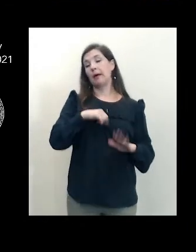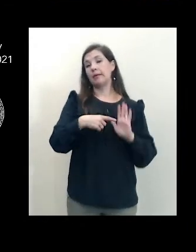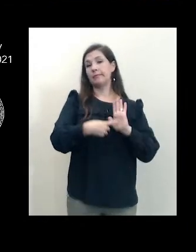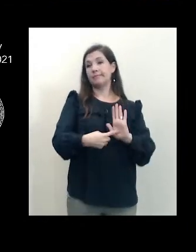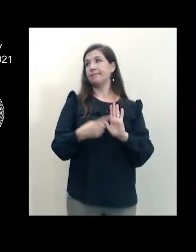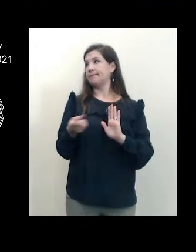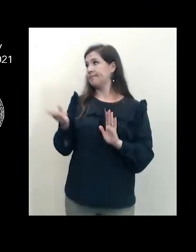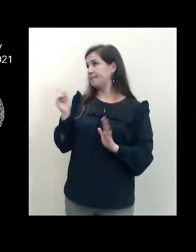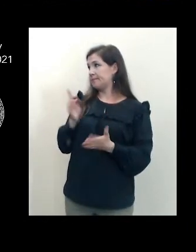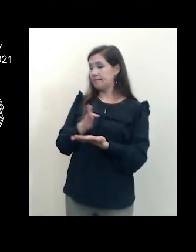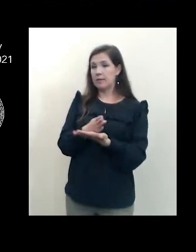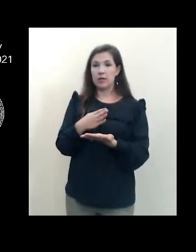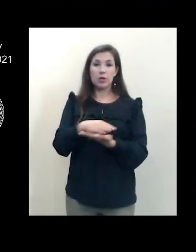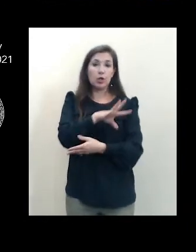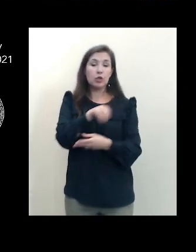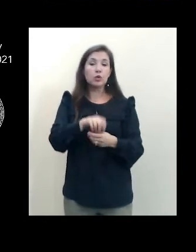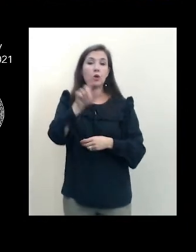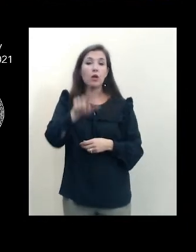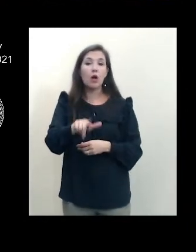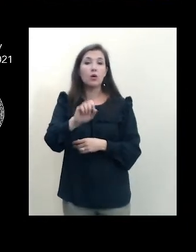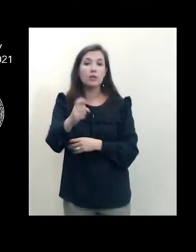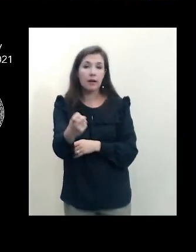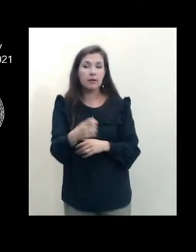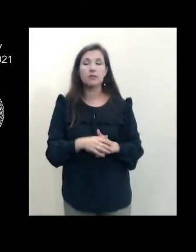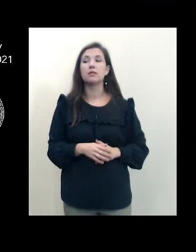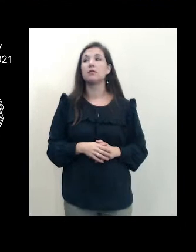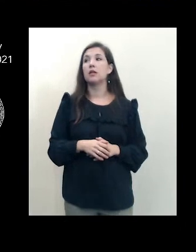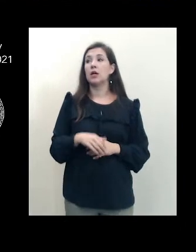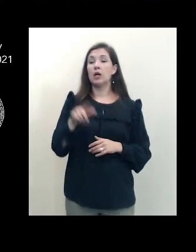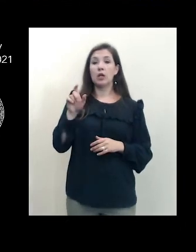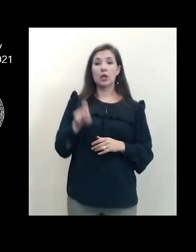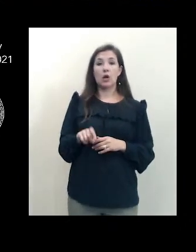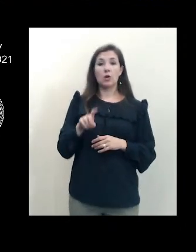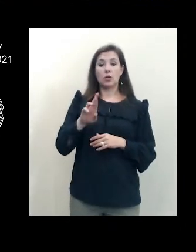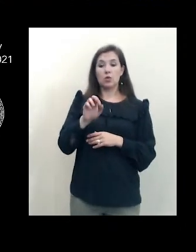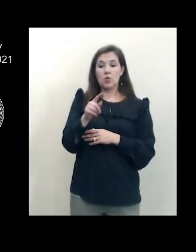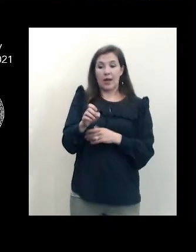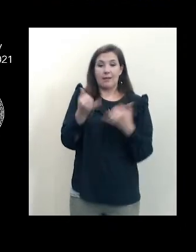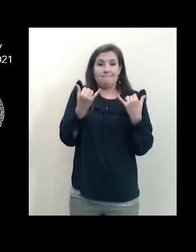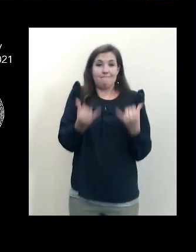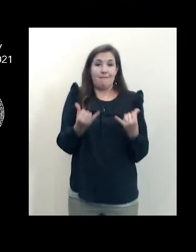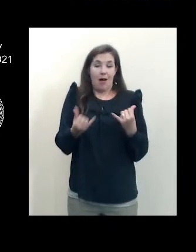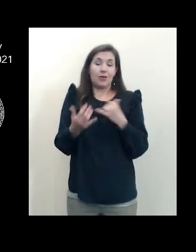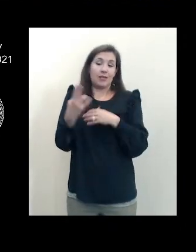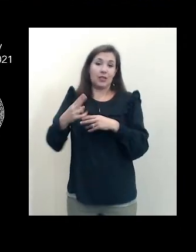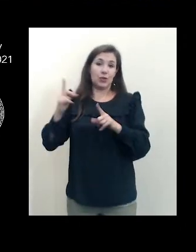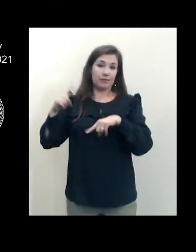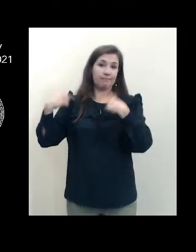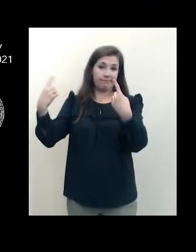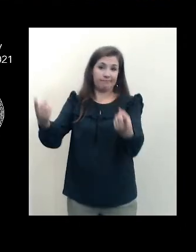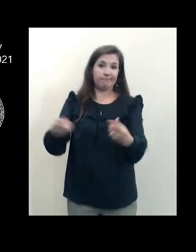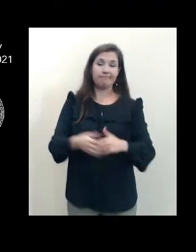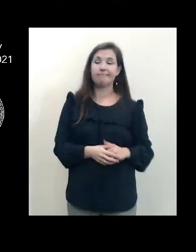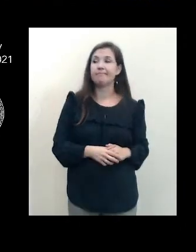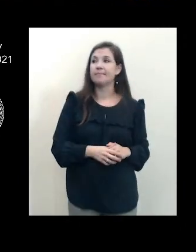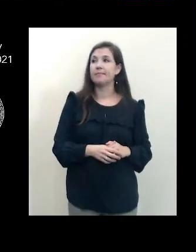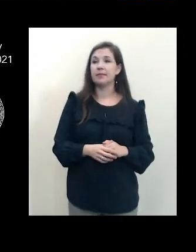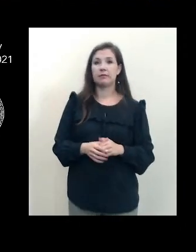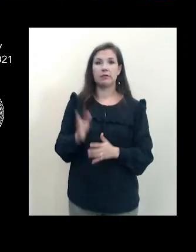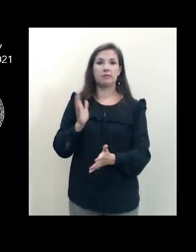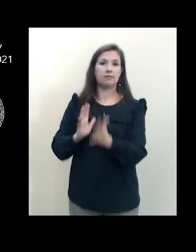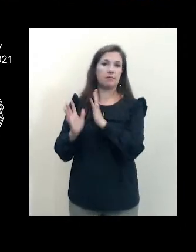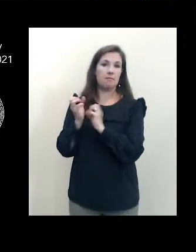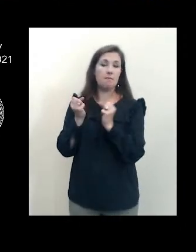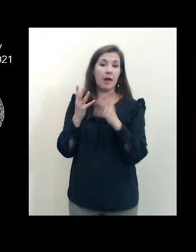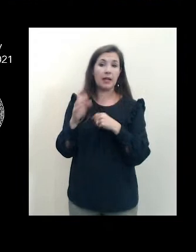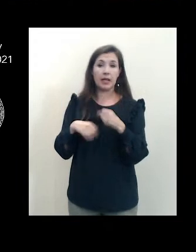budget, which includes this low tax rate. It's the lowest property tax rate in modern county history. We can go back many years.